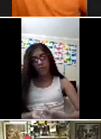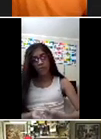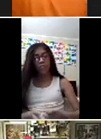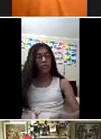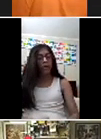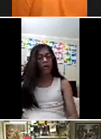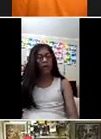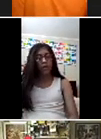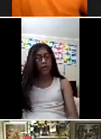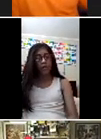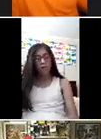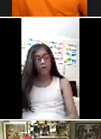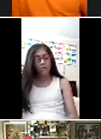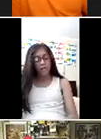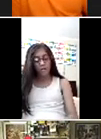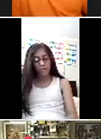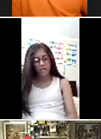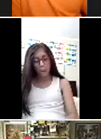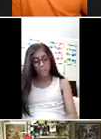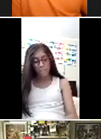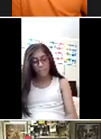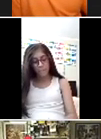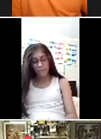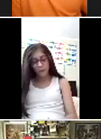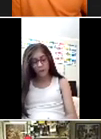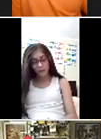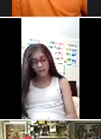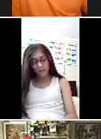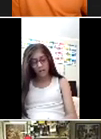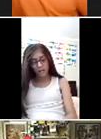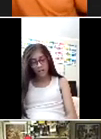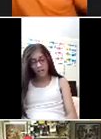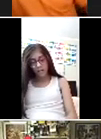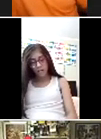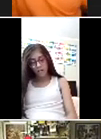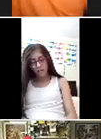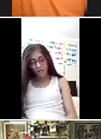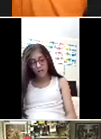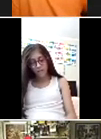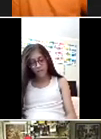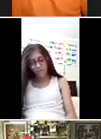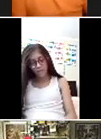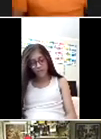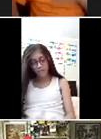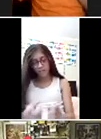envy, with strife. And division. Division. Mm-hmm. That's not